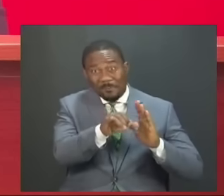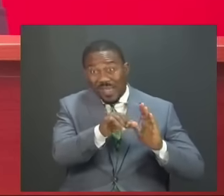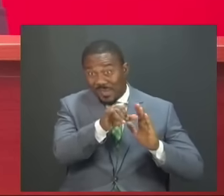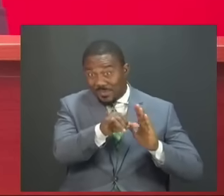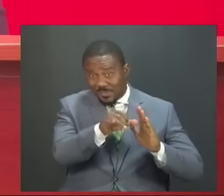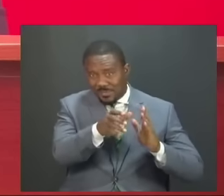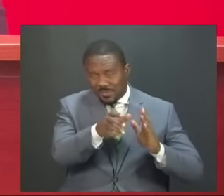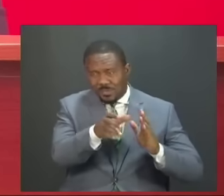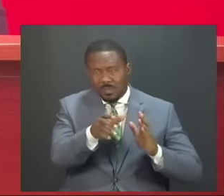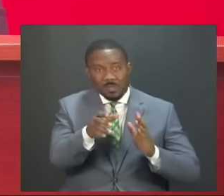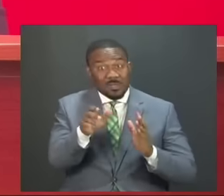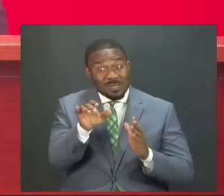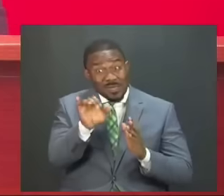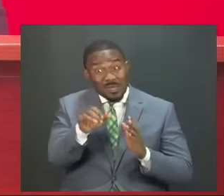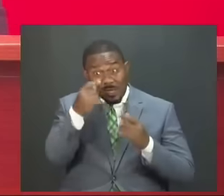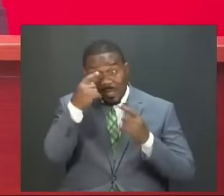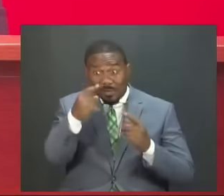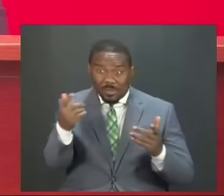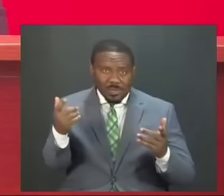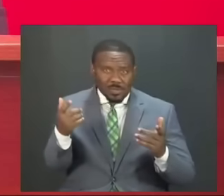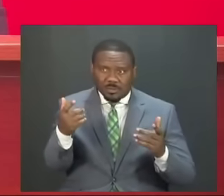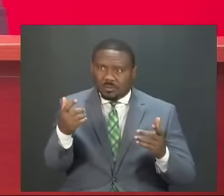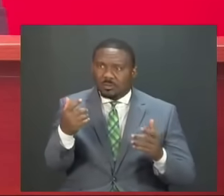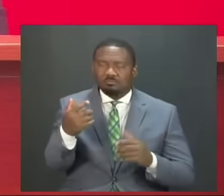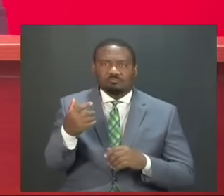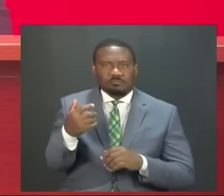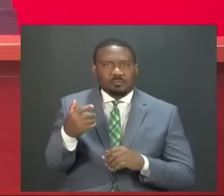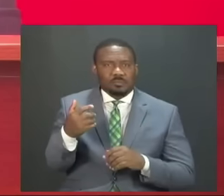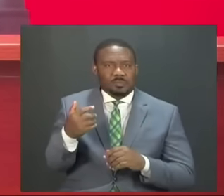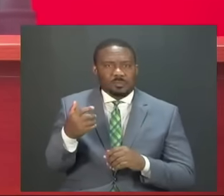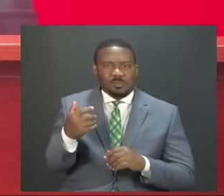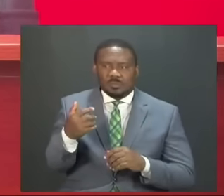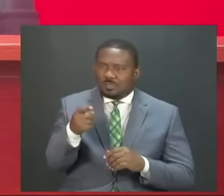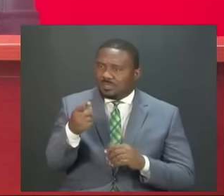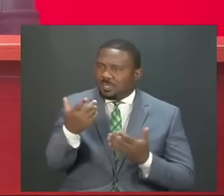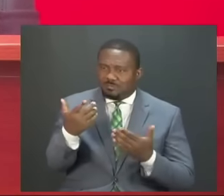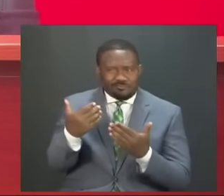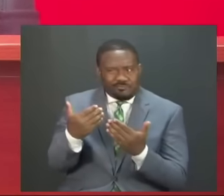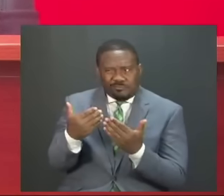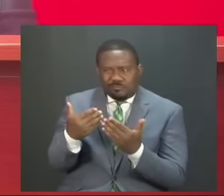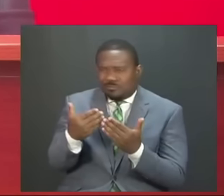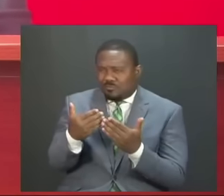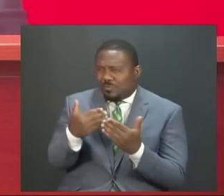the Speaker, prejudice the interests of the parties in the action.